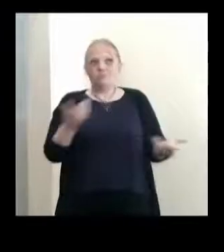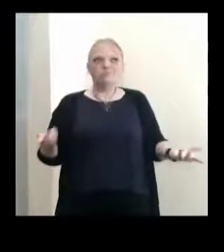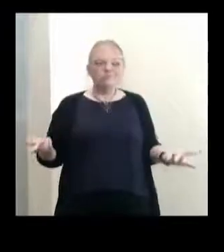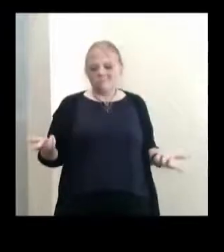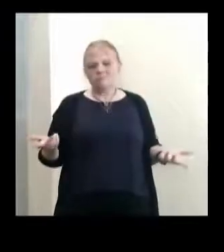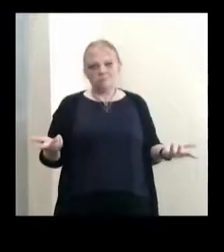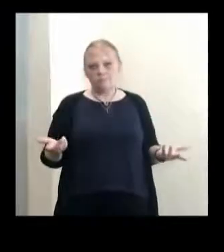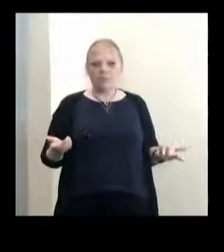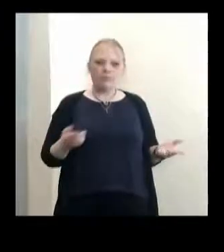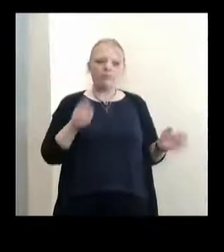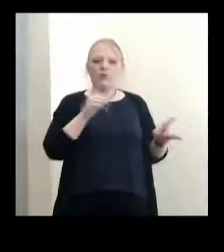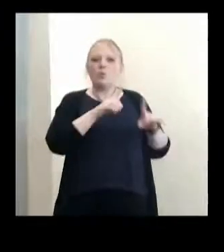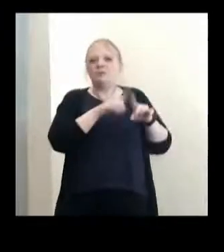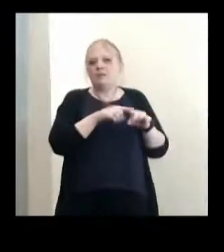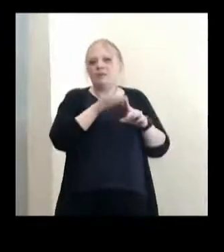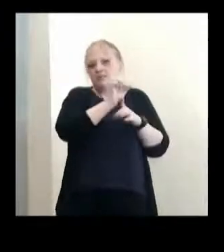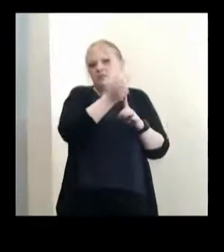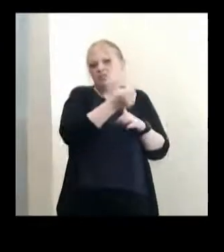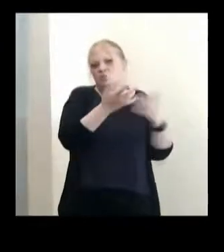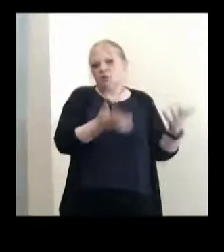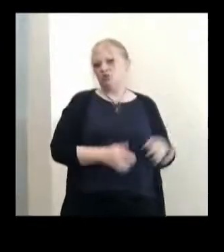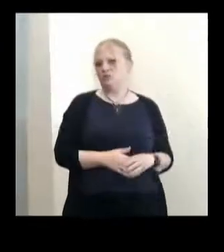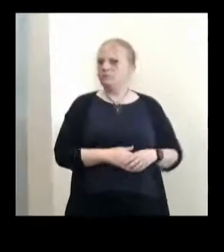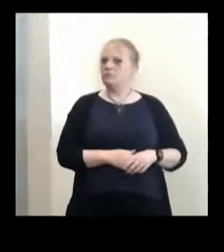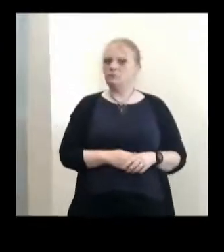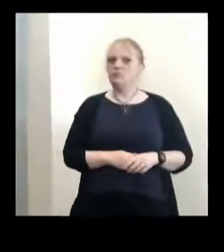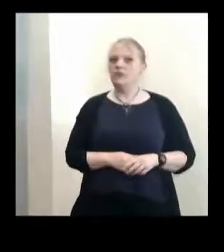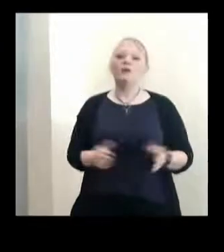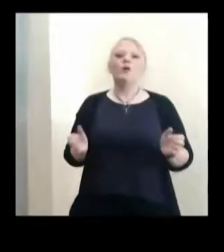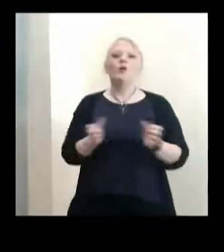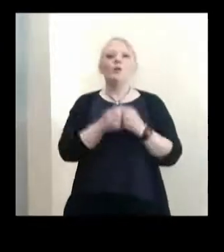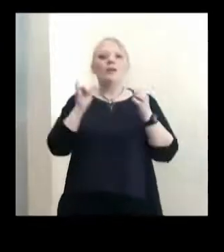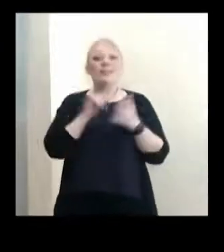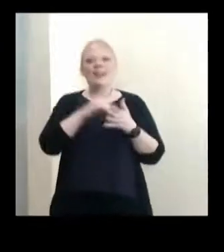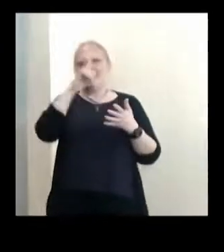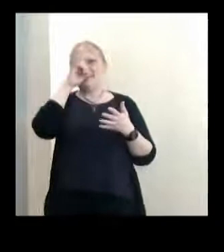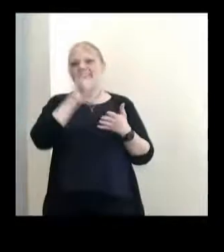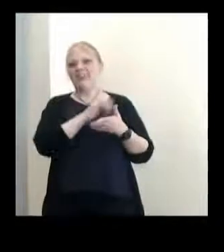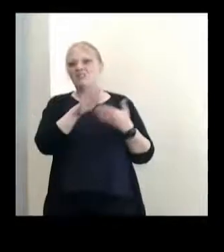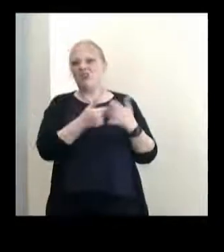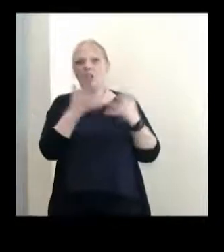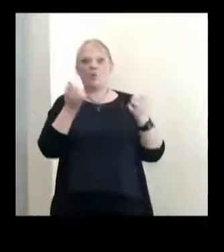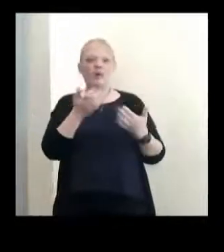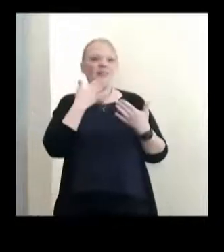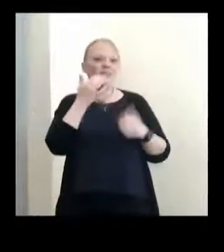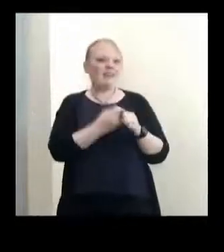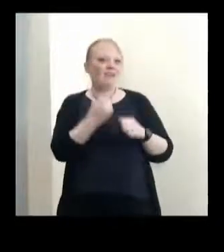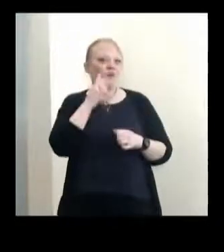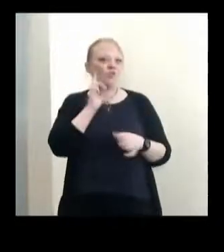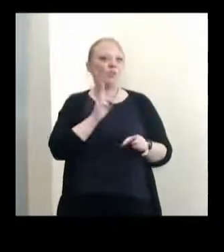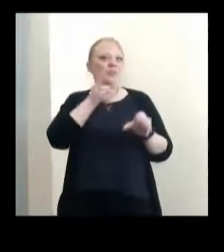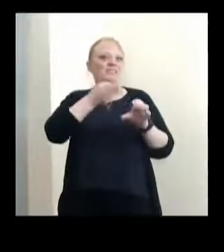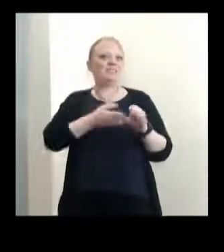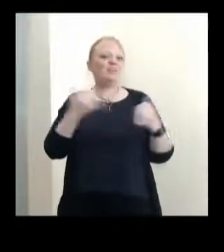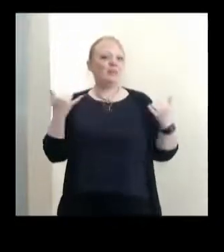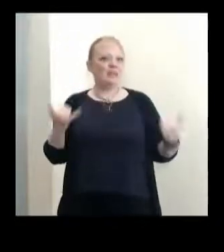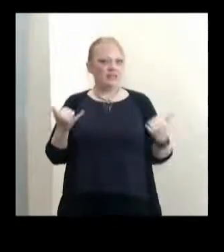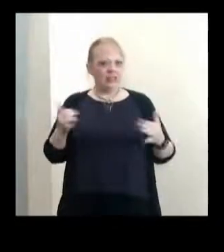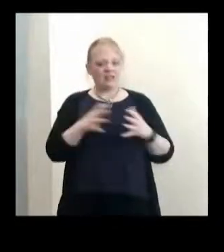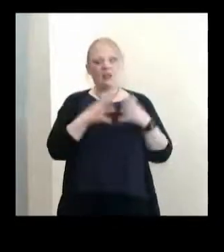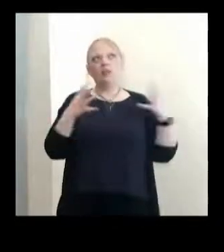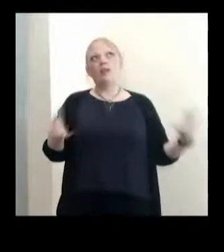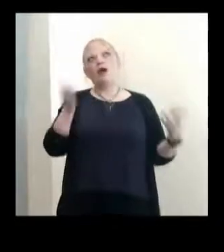a case-by-case basis. With that, I think that's all. I want to thank everybody for participating today. Lots of information to